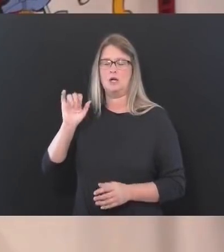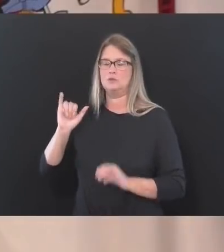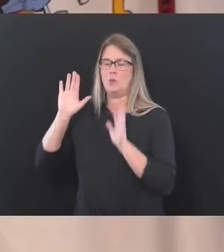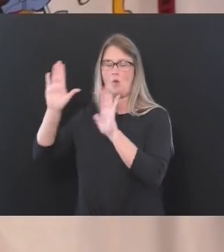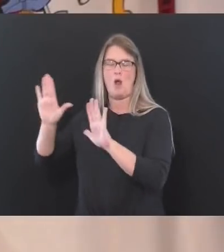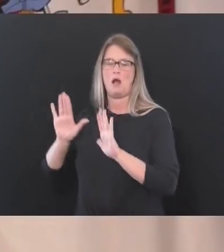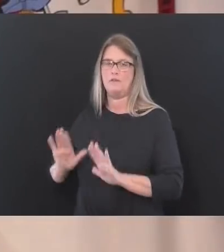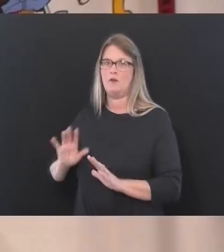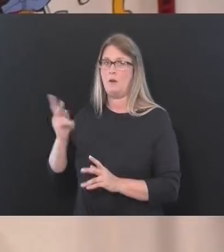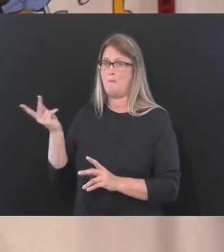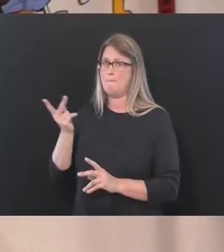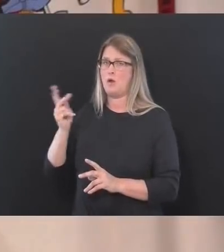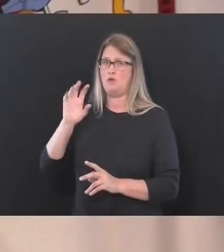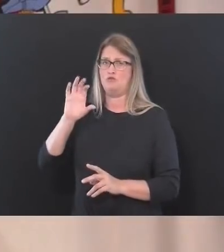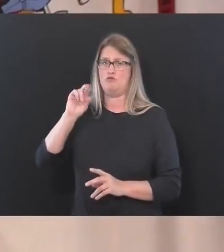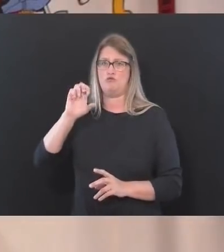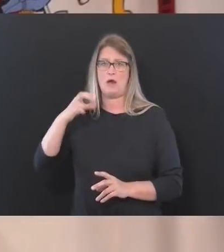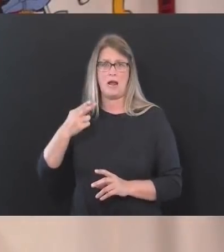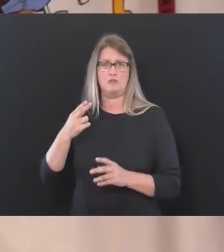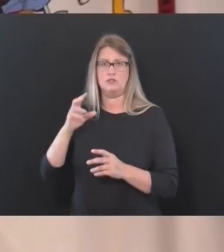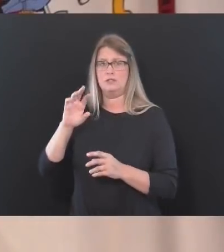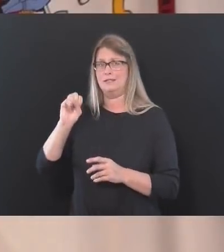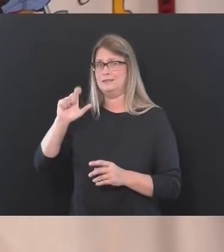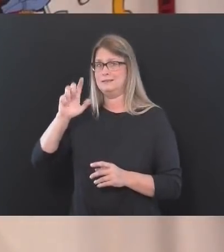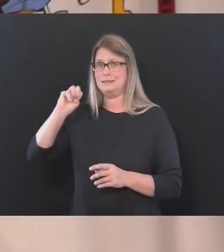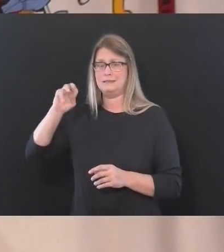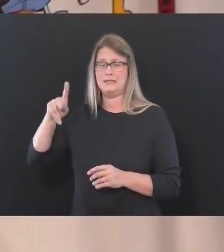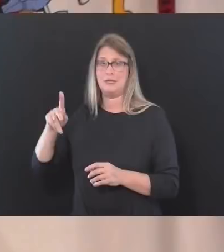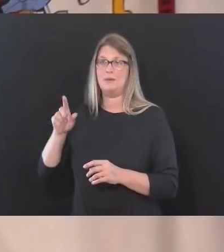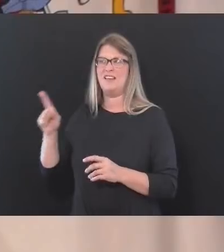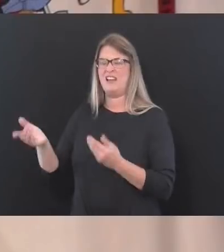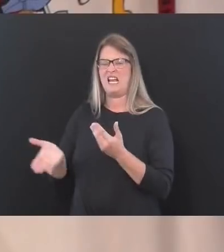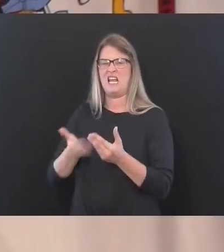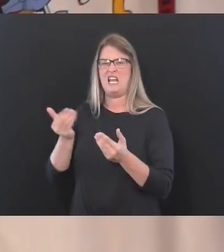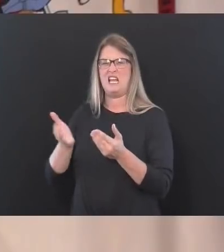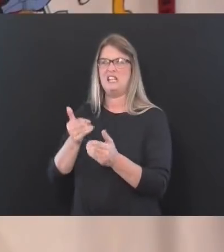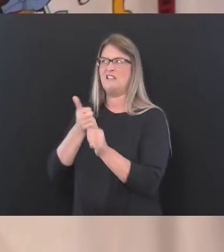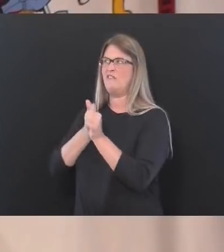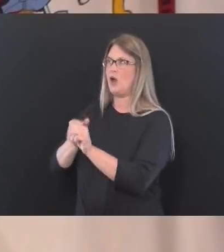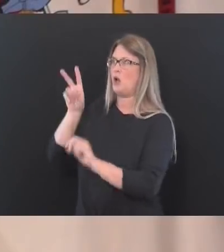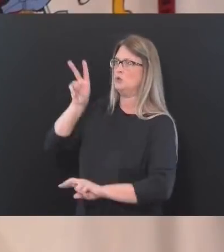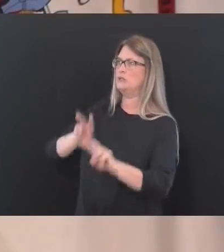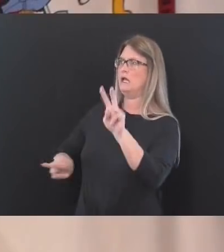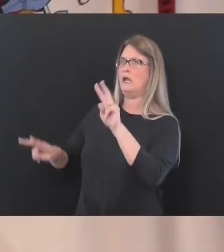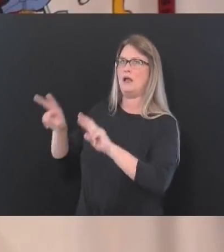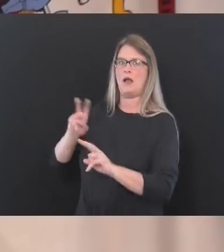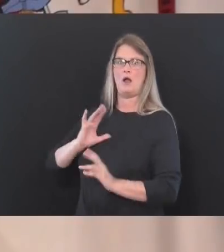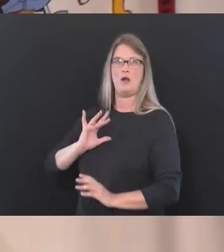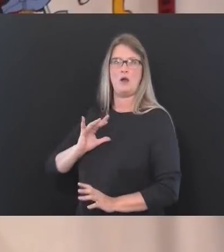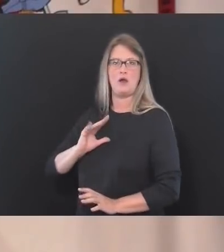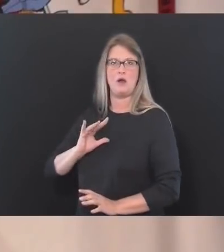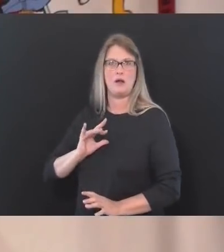Secretary Crouch. They put it out now to where it's really easy to track and it's easy to see. But for